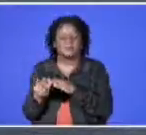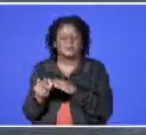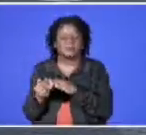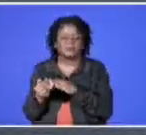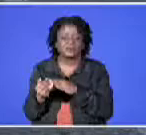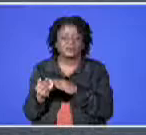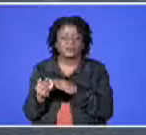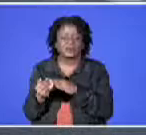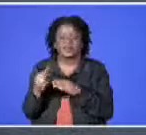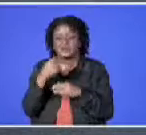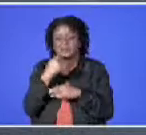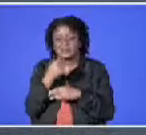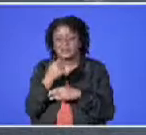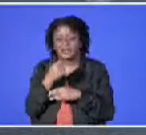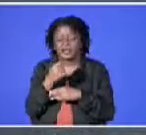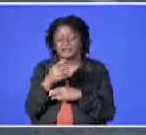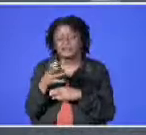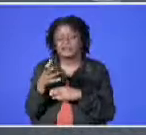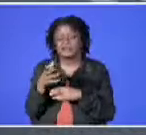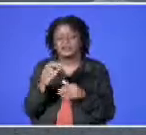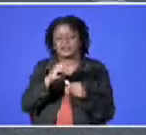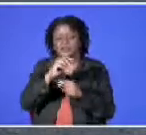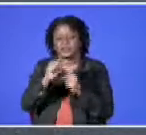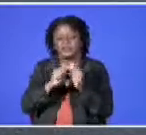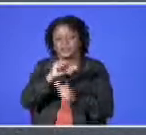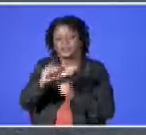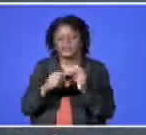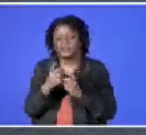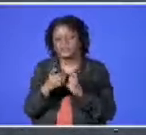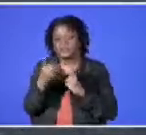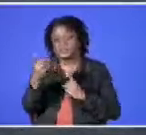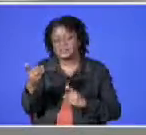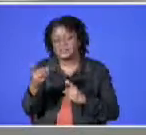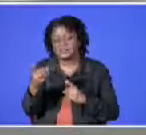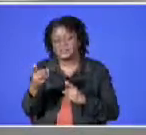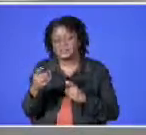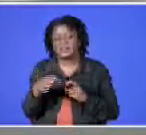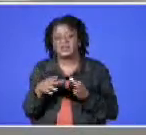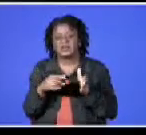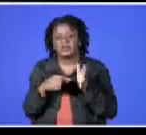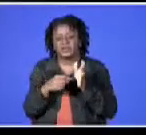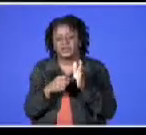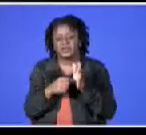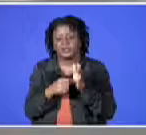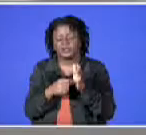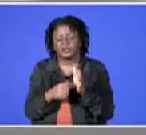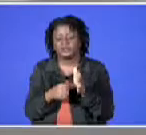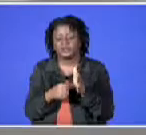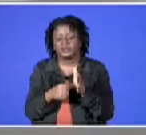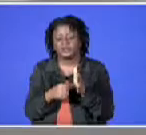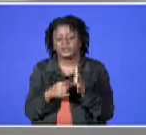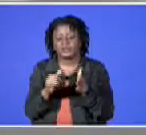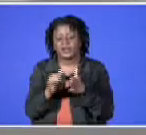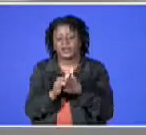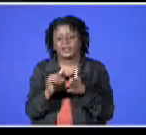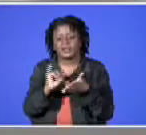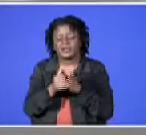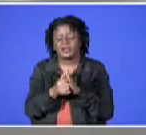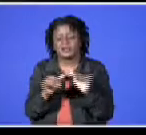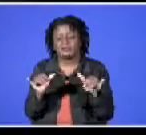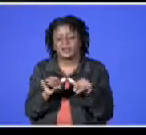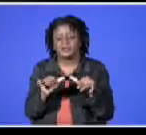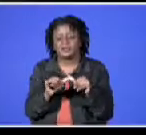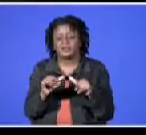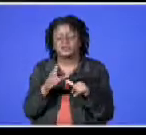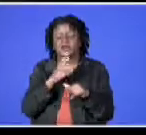are daunting, the Ministry of Health has incontrovertible evidence that the measures are necessary and are effective